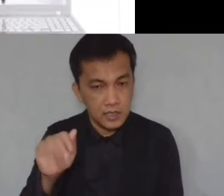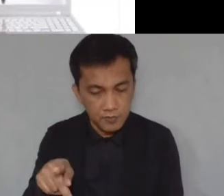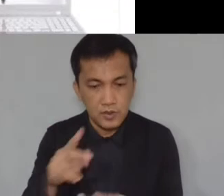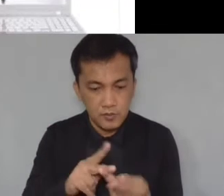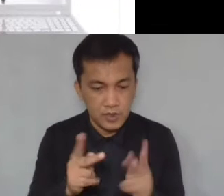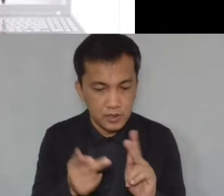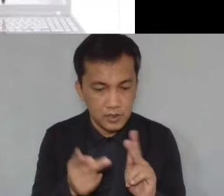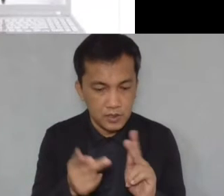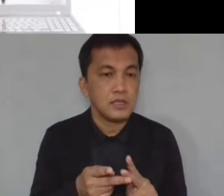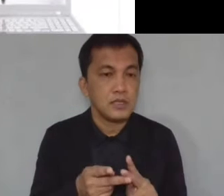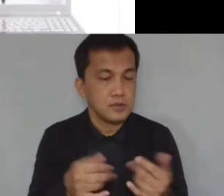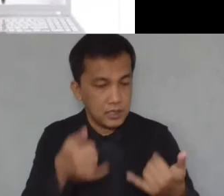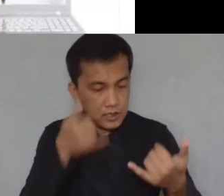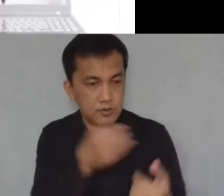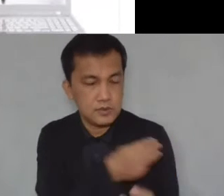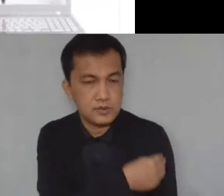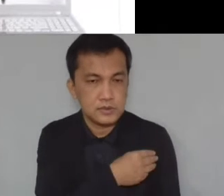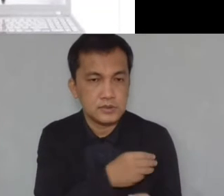for a telemedicine system.